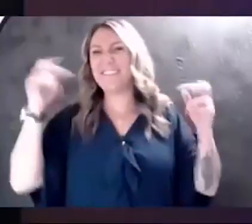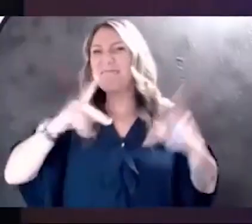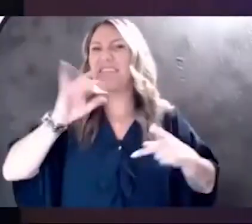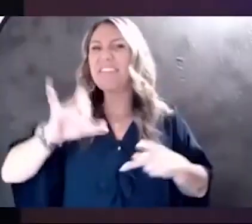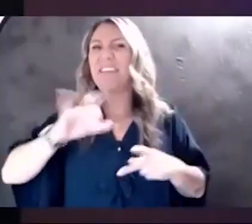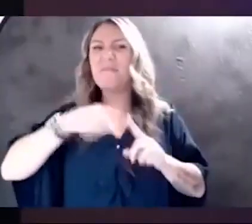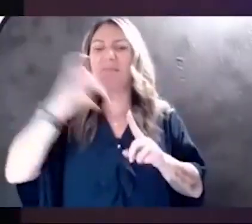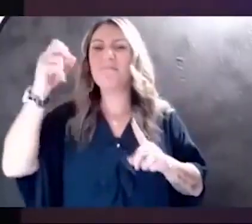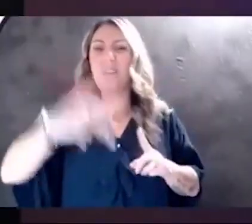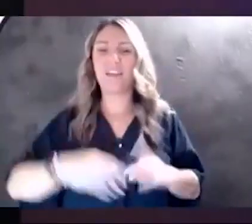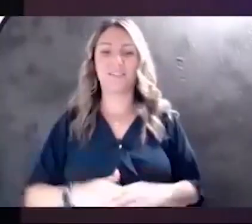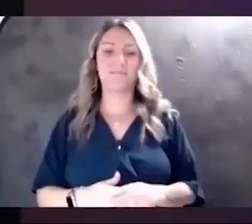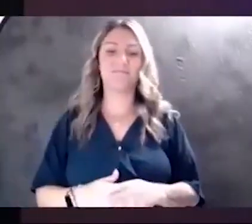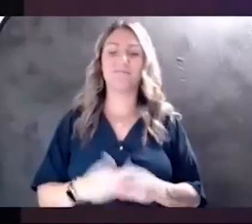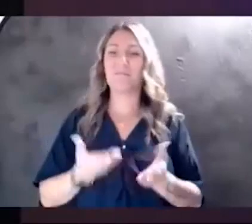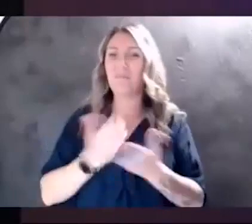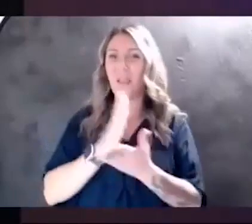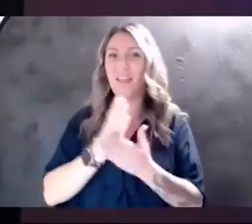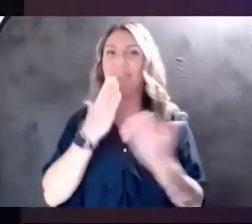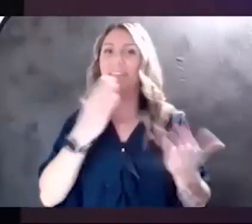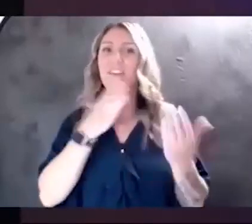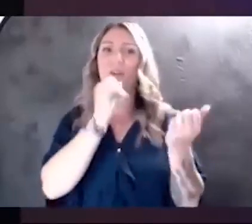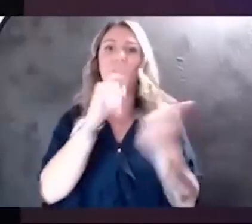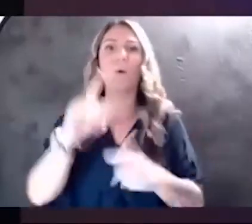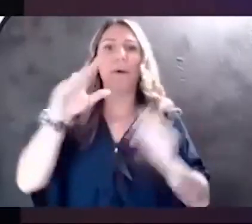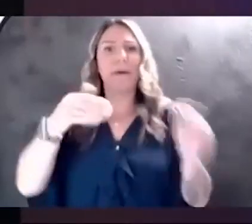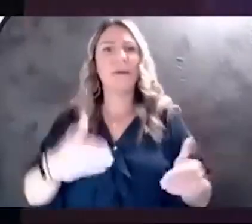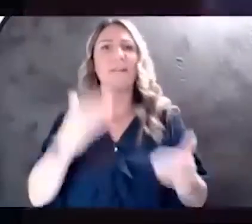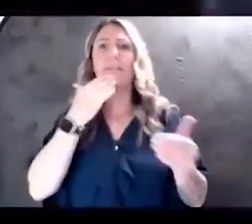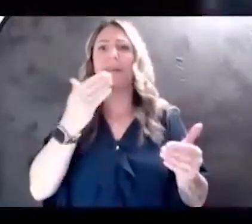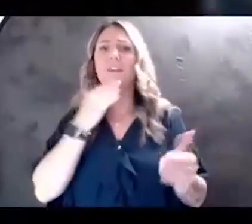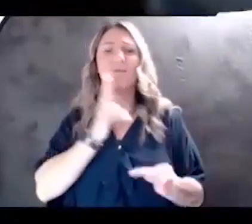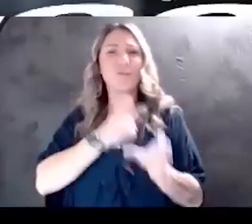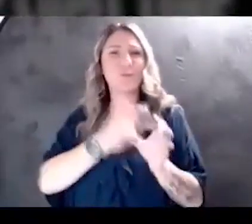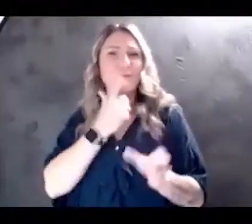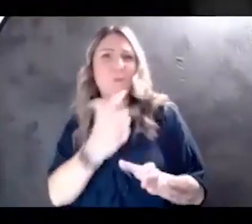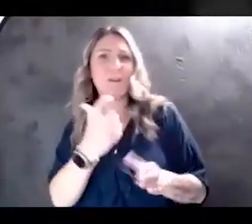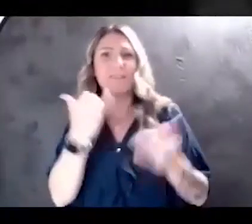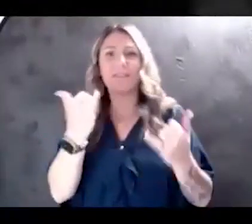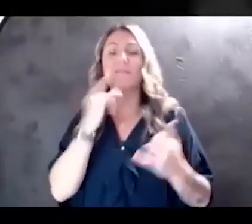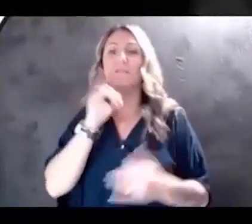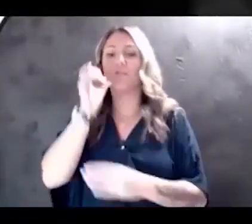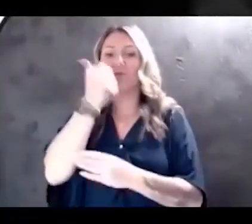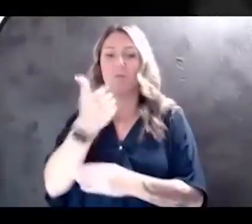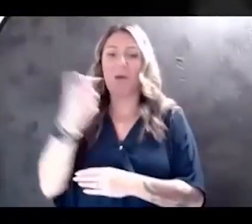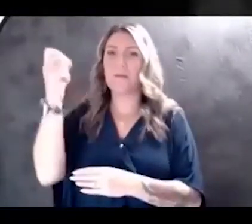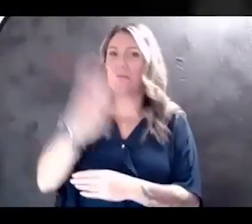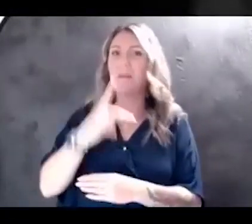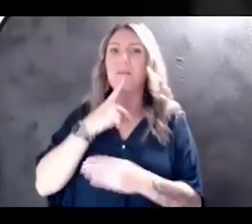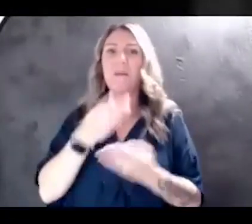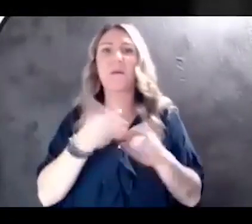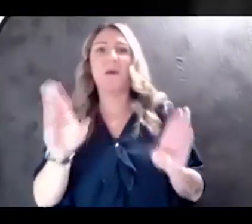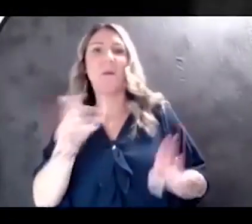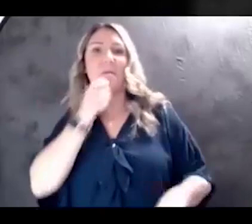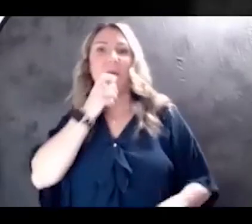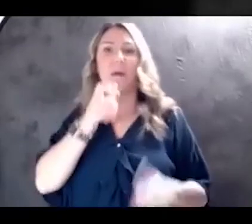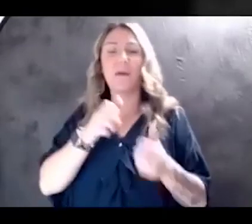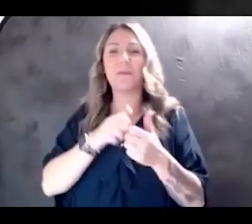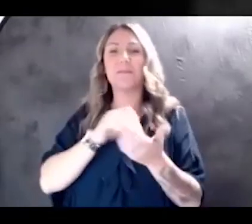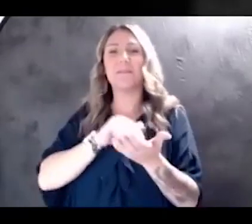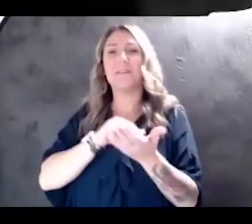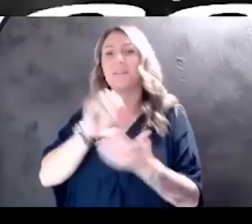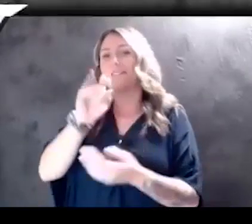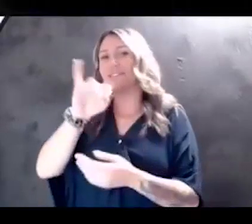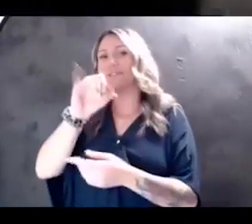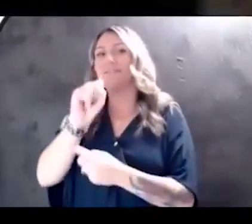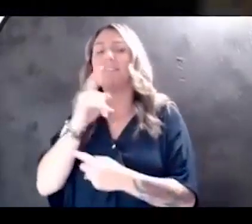all right, thank you to all of our guests. And thank you for joining us today. Okay, so tomorrow, he is back. It is Open Mics with Dr. Stites. And this is going to be a great show. And here's why.